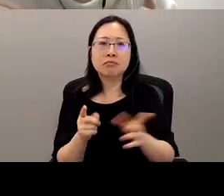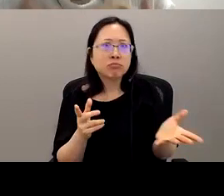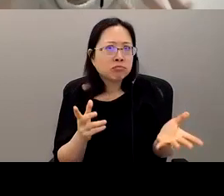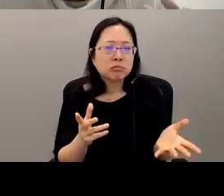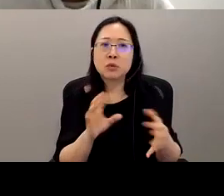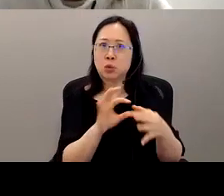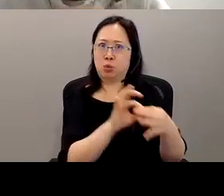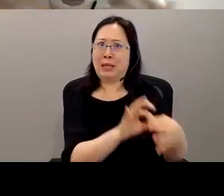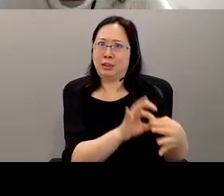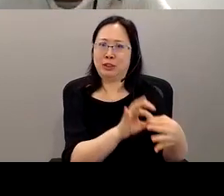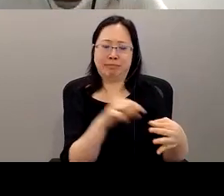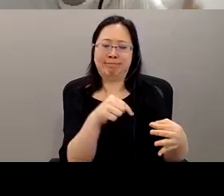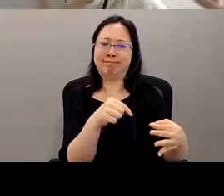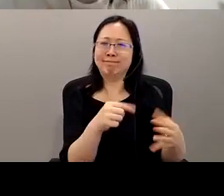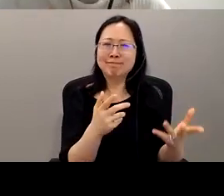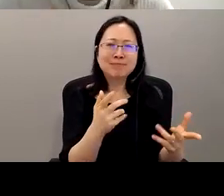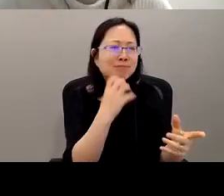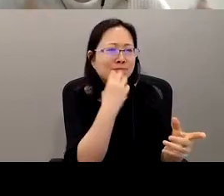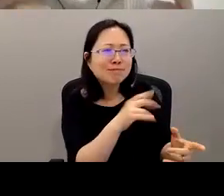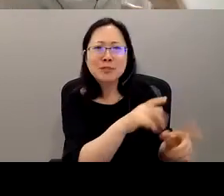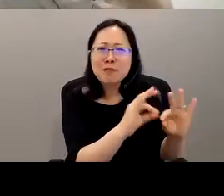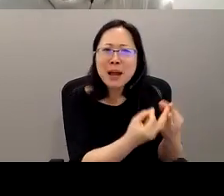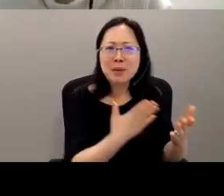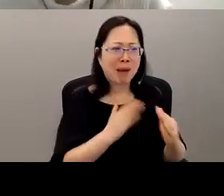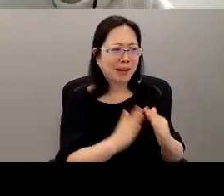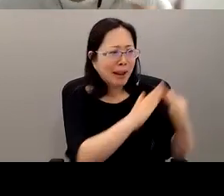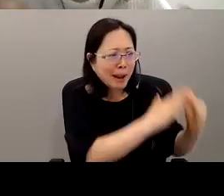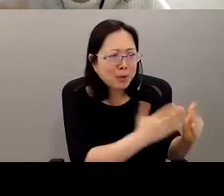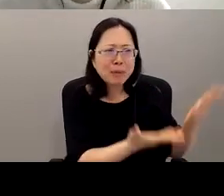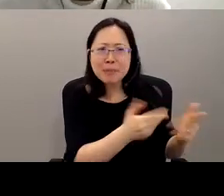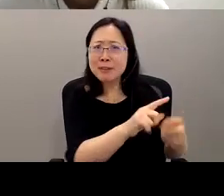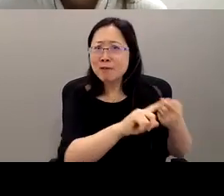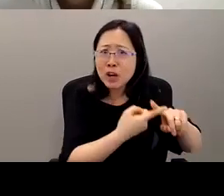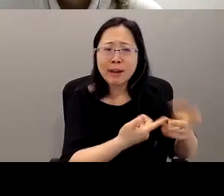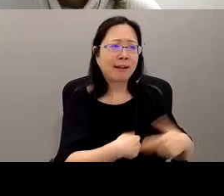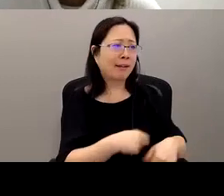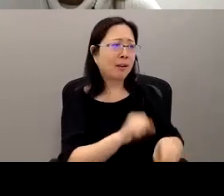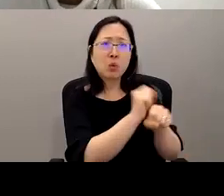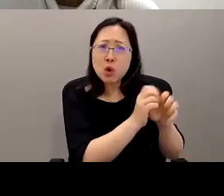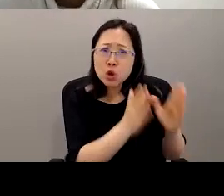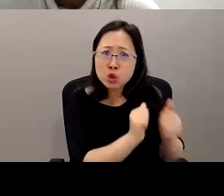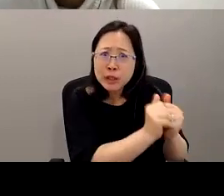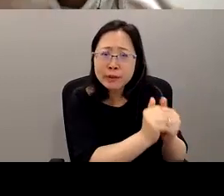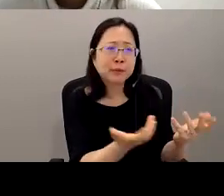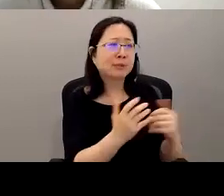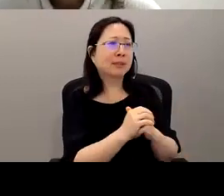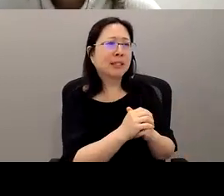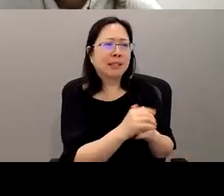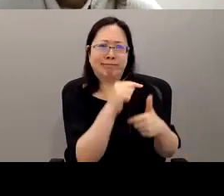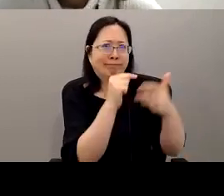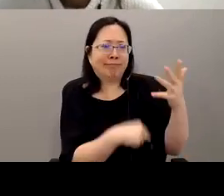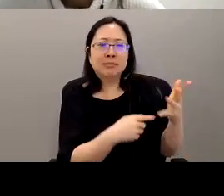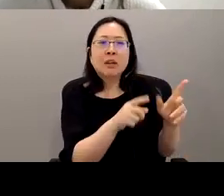relationship that I know you, that you're part of my family, that you're my neighbor, that you're my colleague. We also think of it much